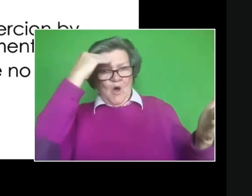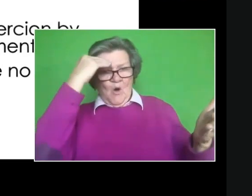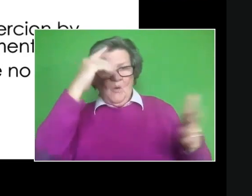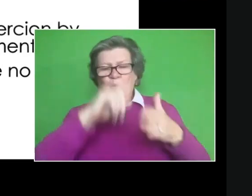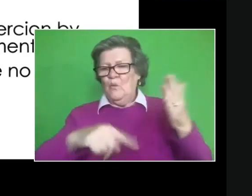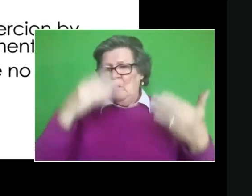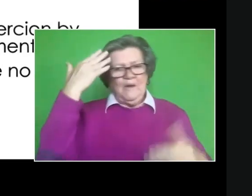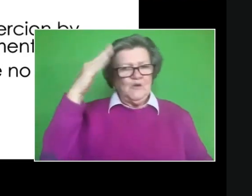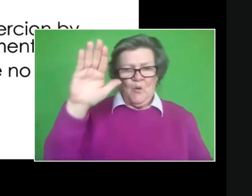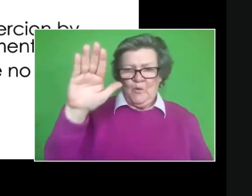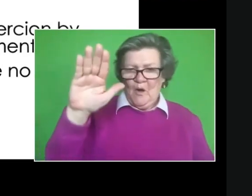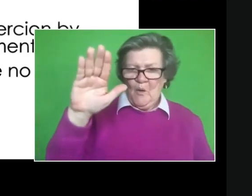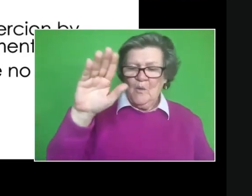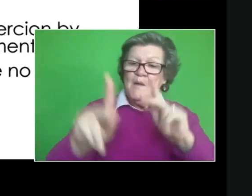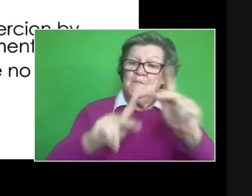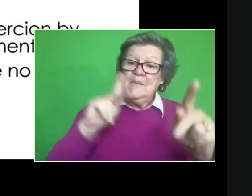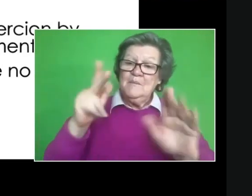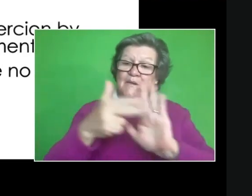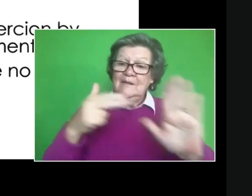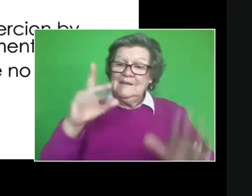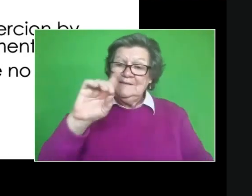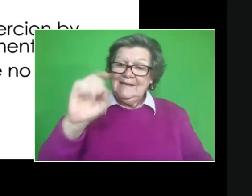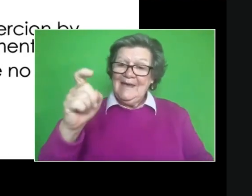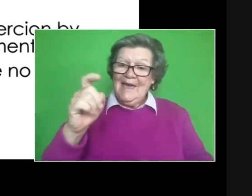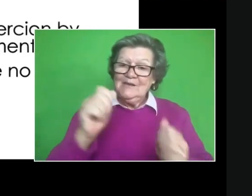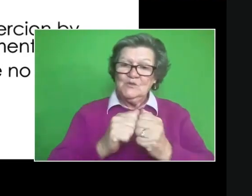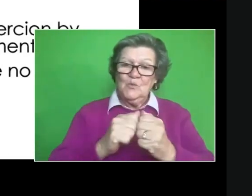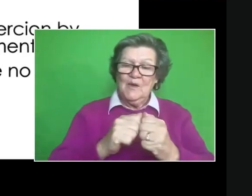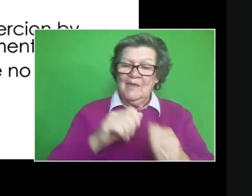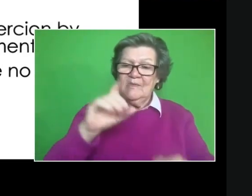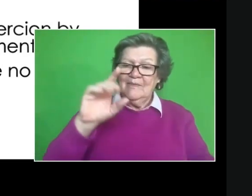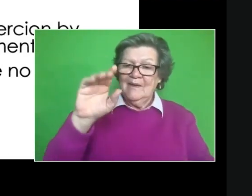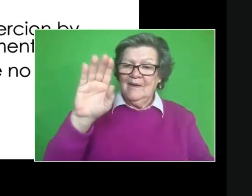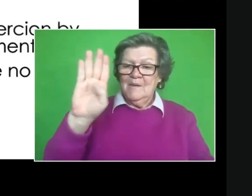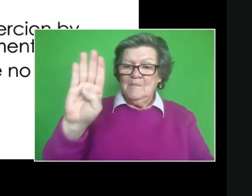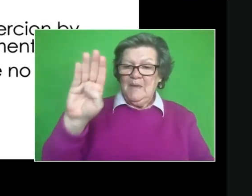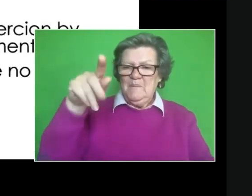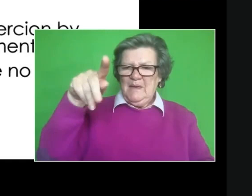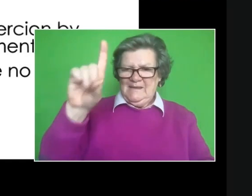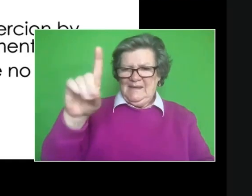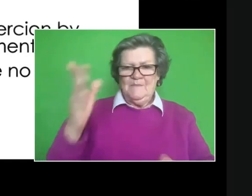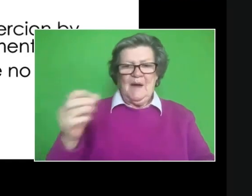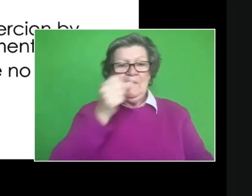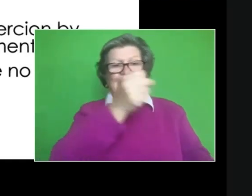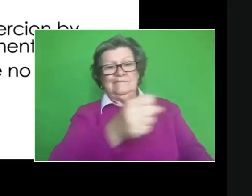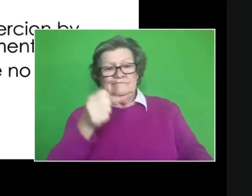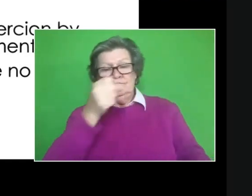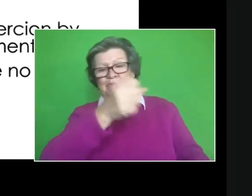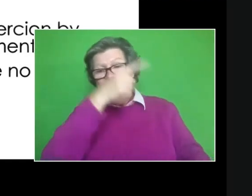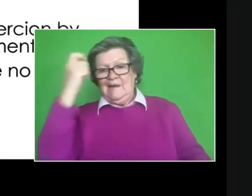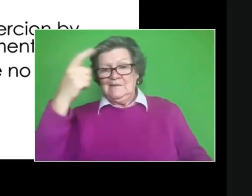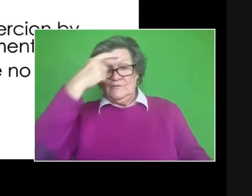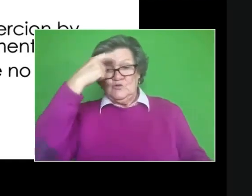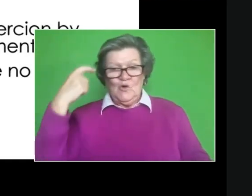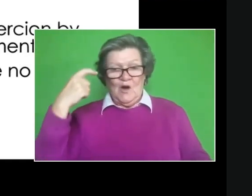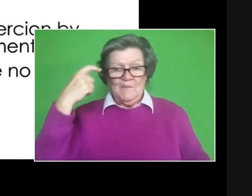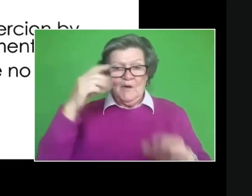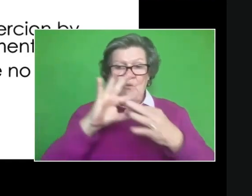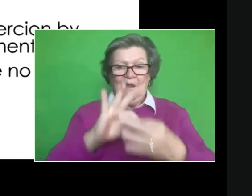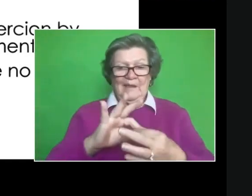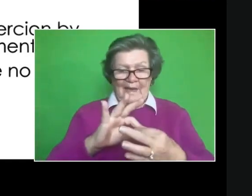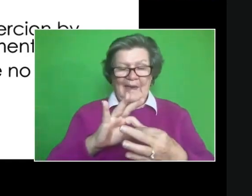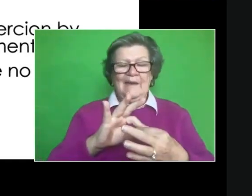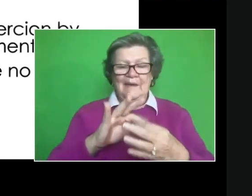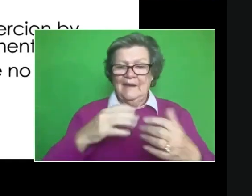that people that are diagnosed with BPD may be hospitalized a lot because of trauma-related symptoms, such as aggression against self